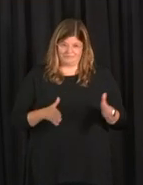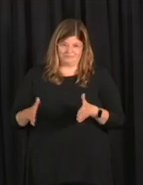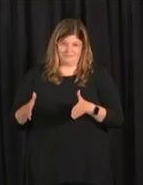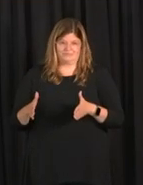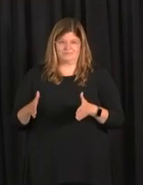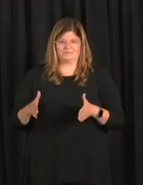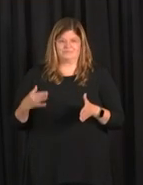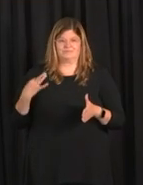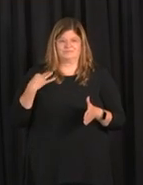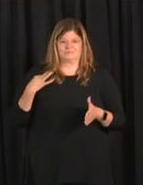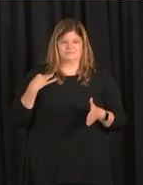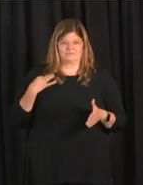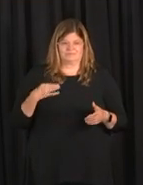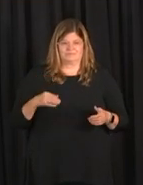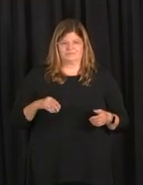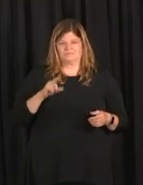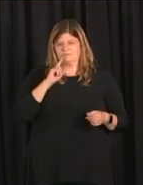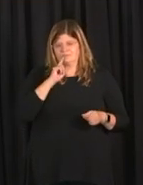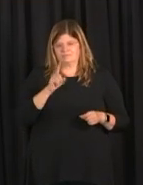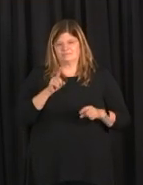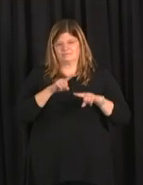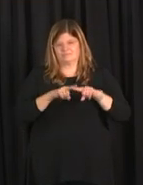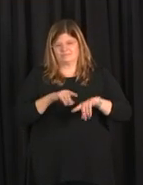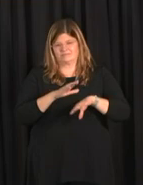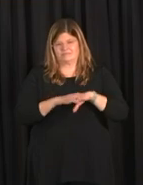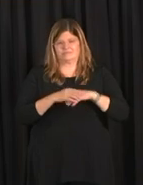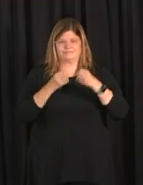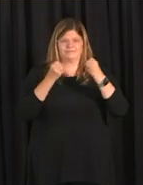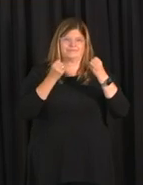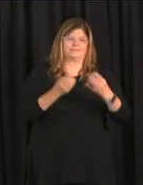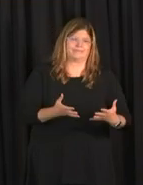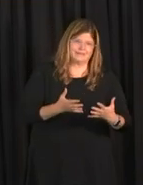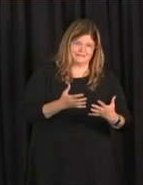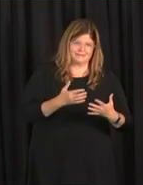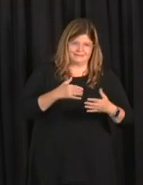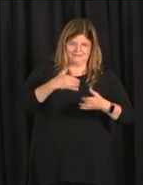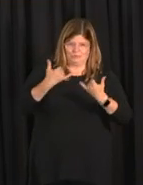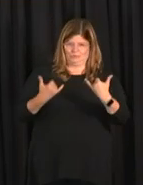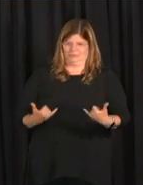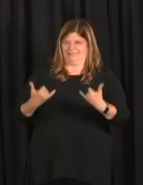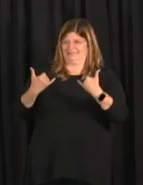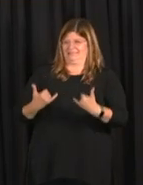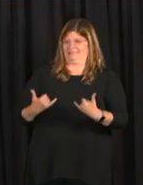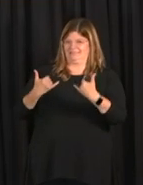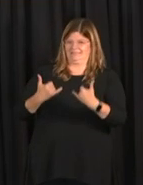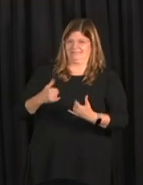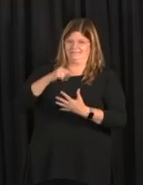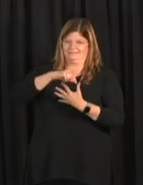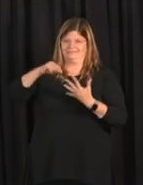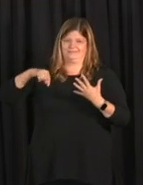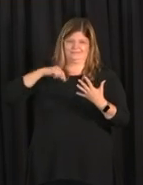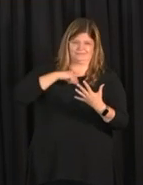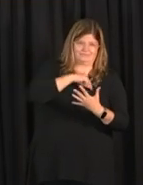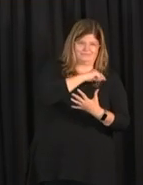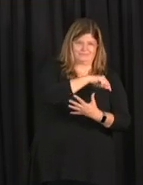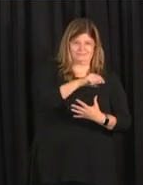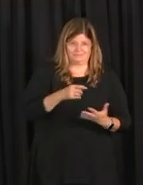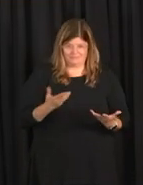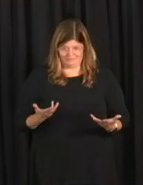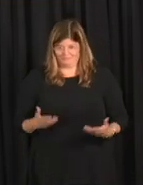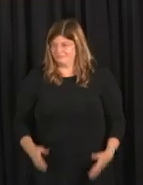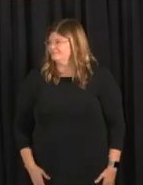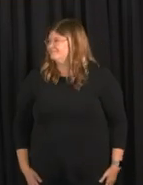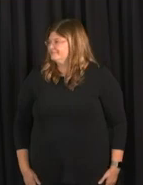plan and that application really relied on a lot of existing infrastructure. So let me check into it.